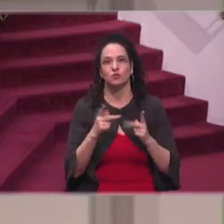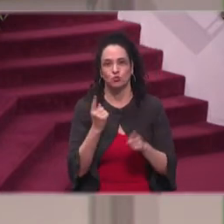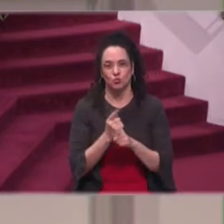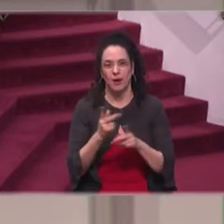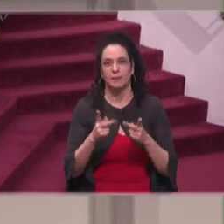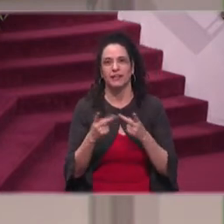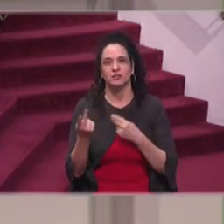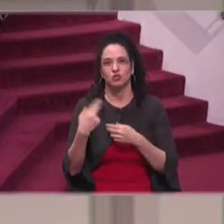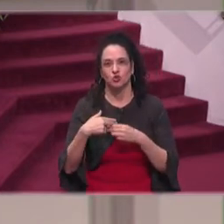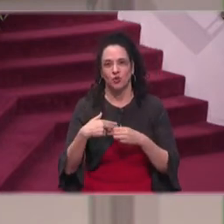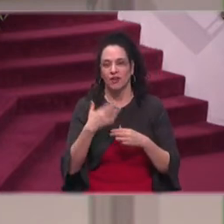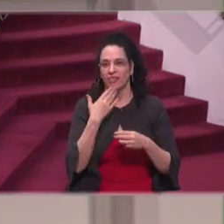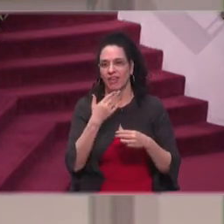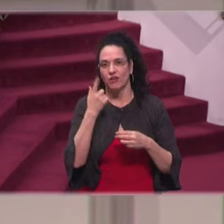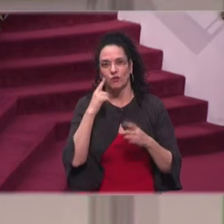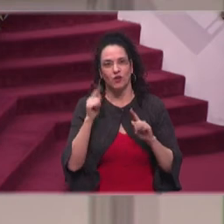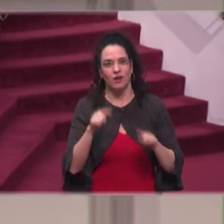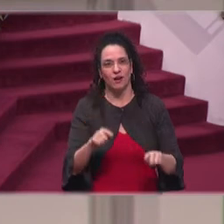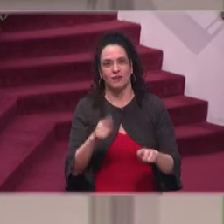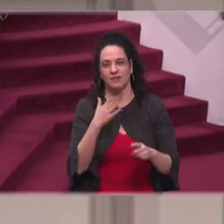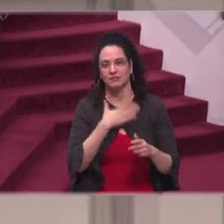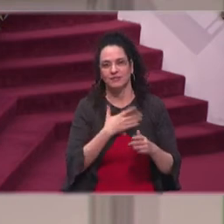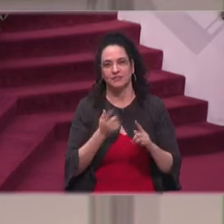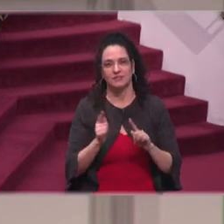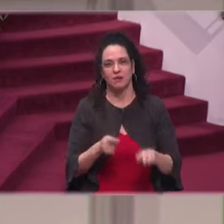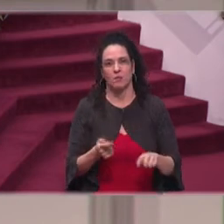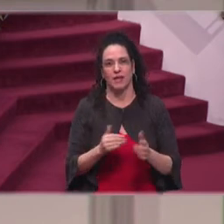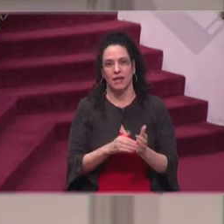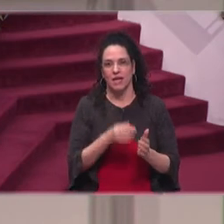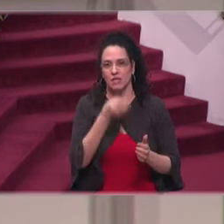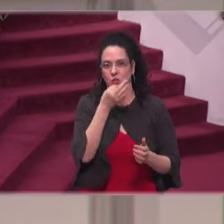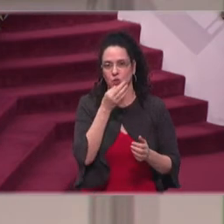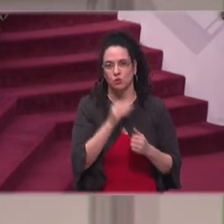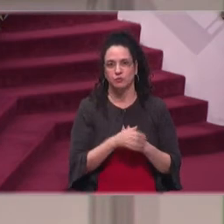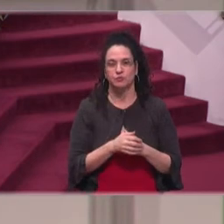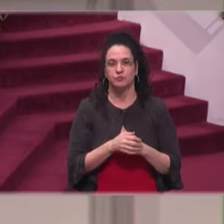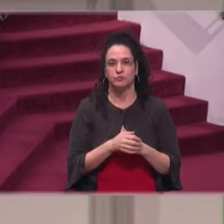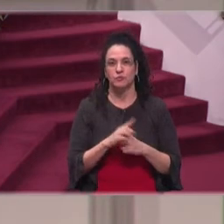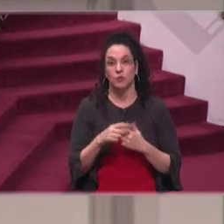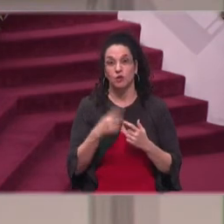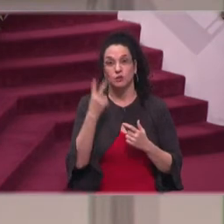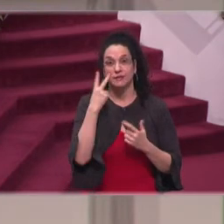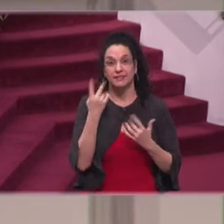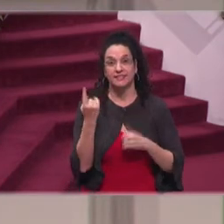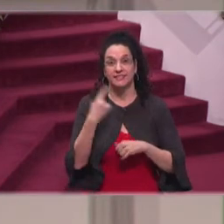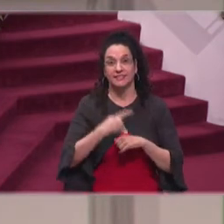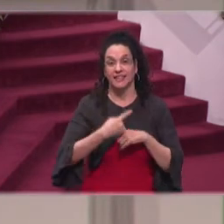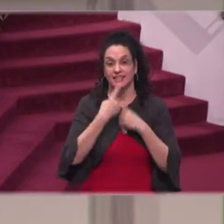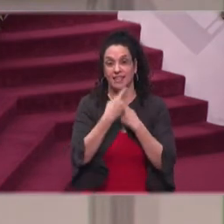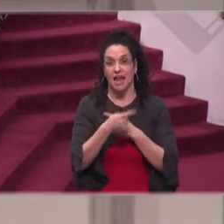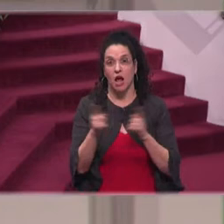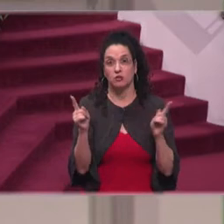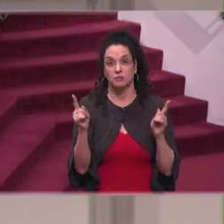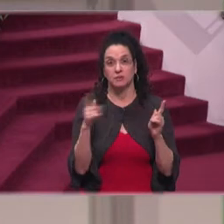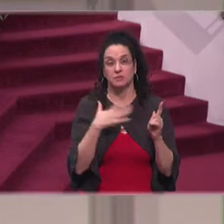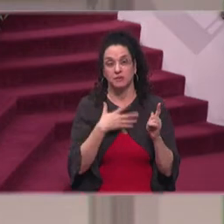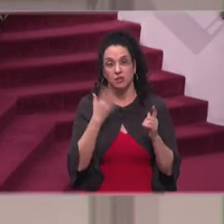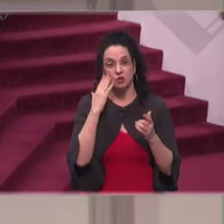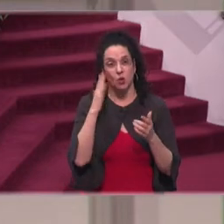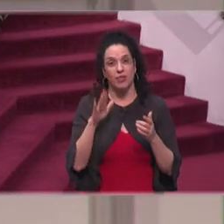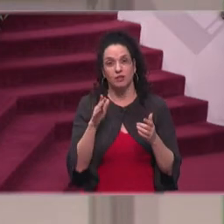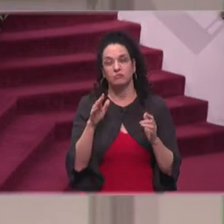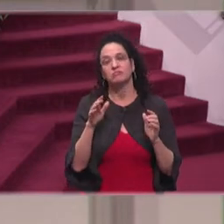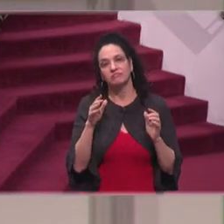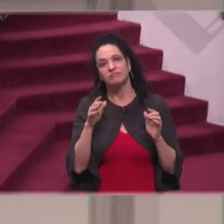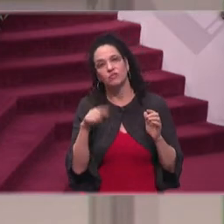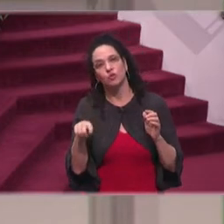believers. Thank you so much for coming, and please come again soon. As you view today's announcements, please note that you can find additional